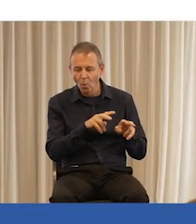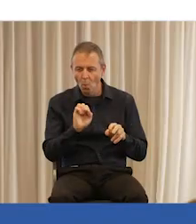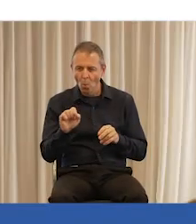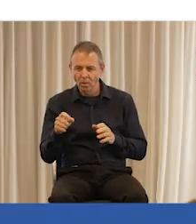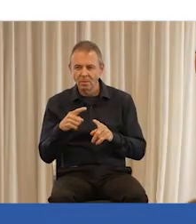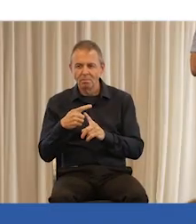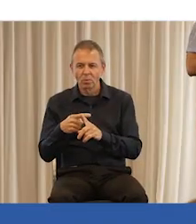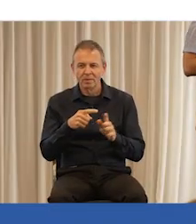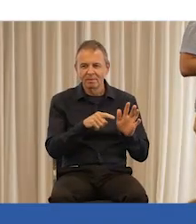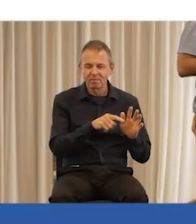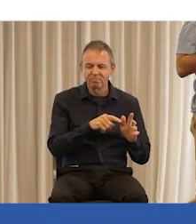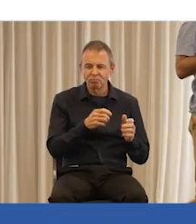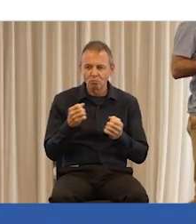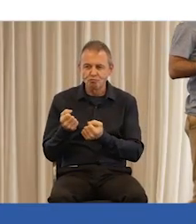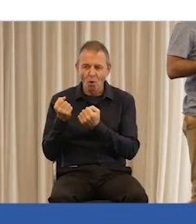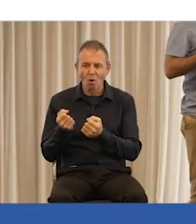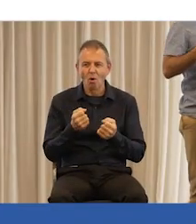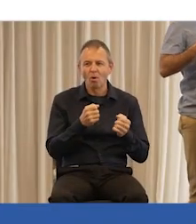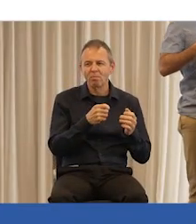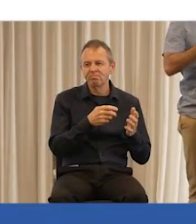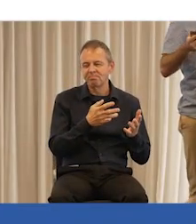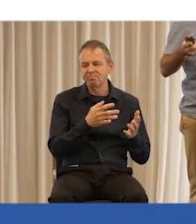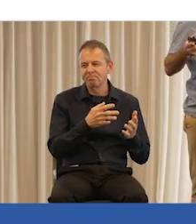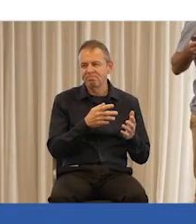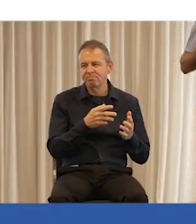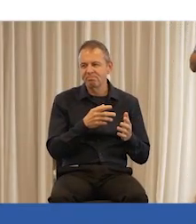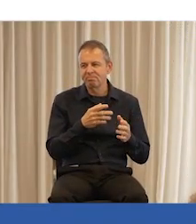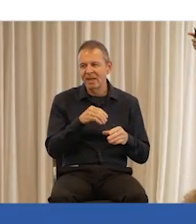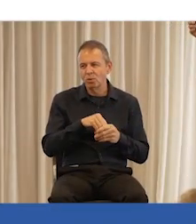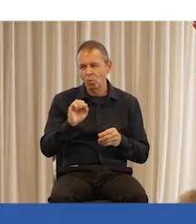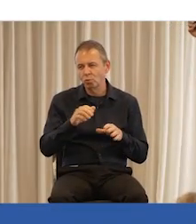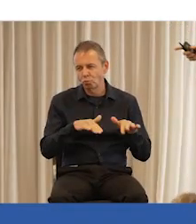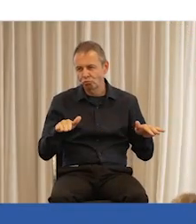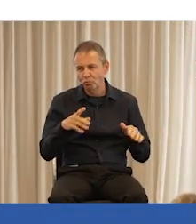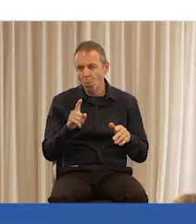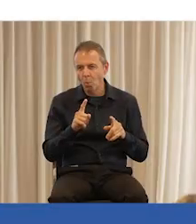people around you, many times in local communities.